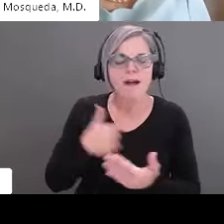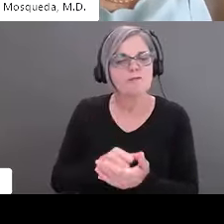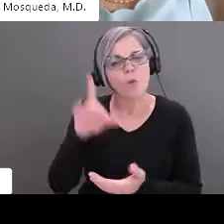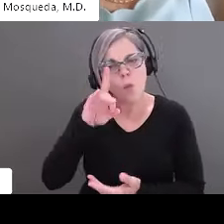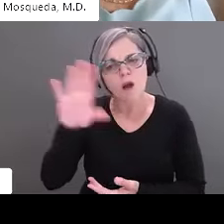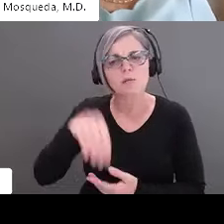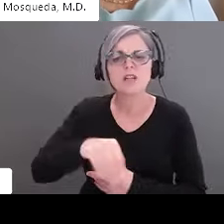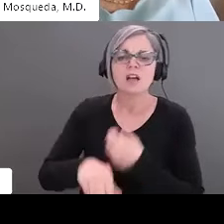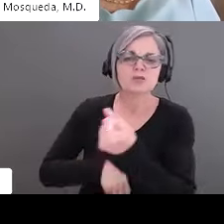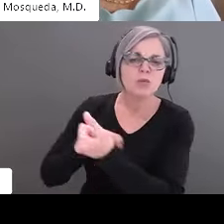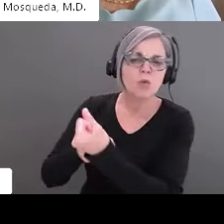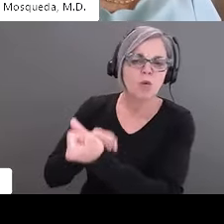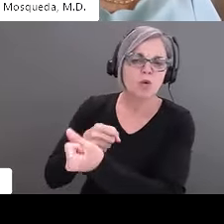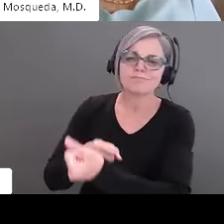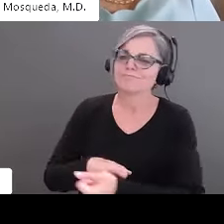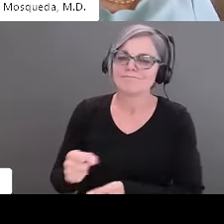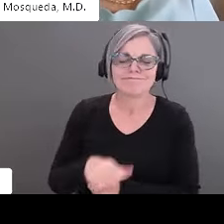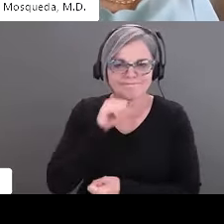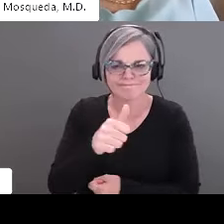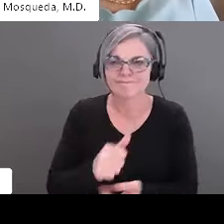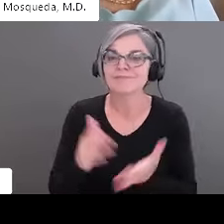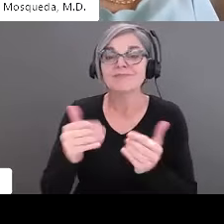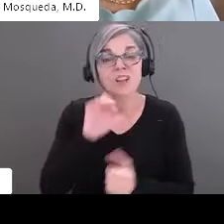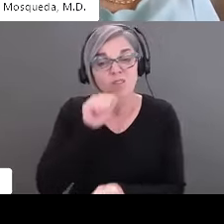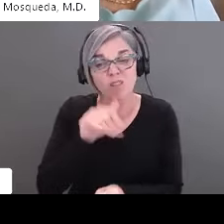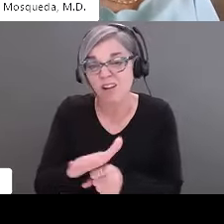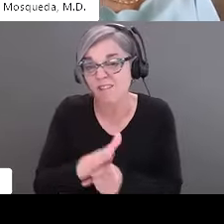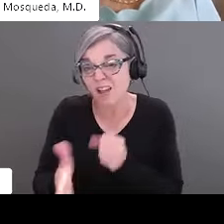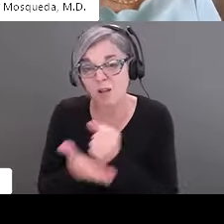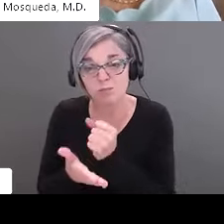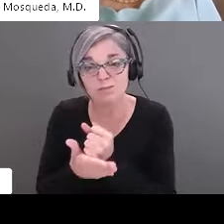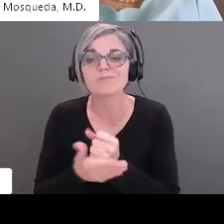help, you got it. All right.